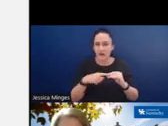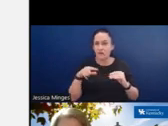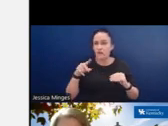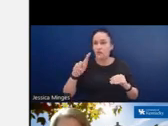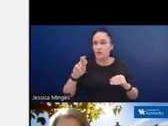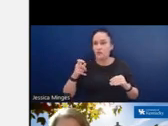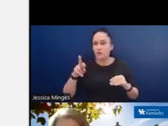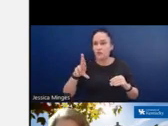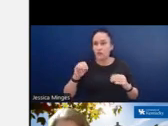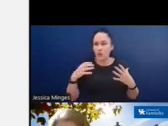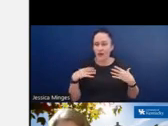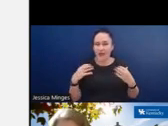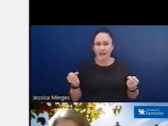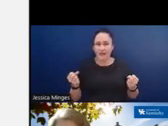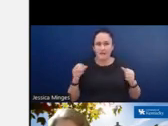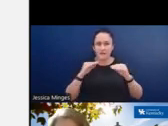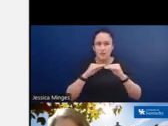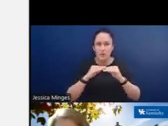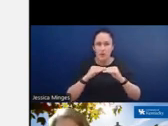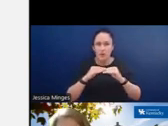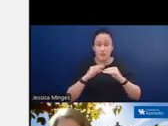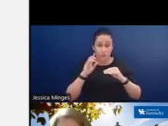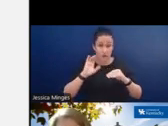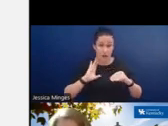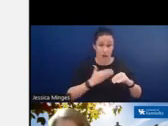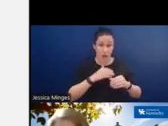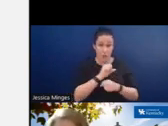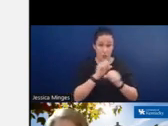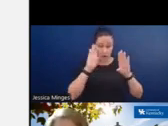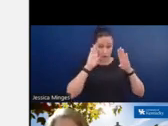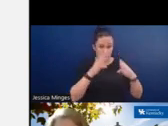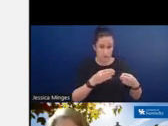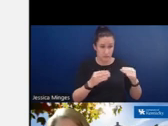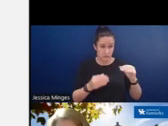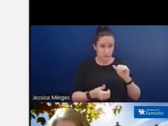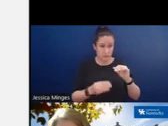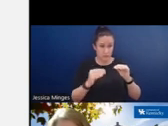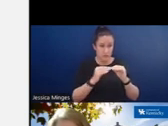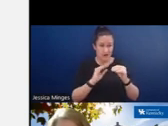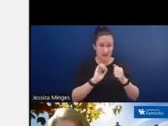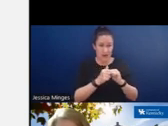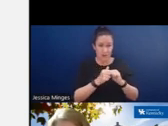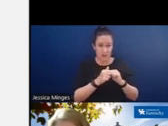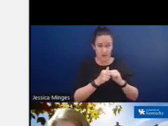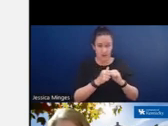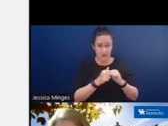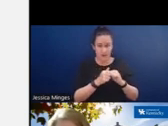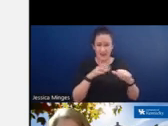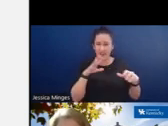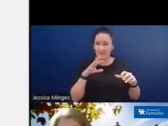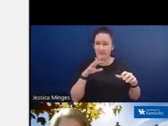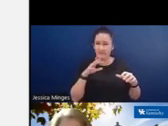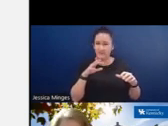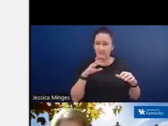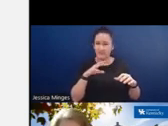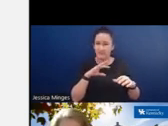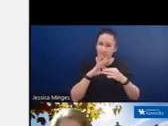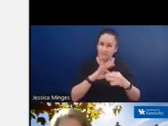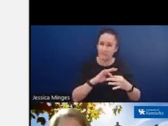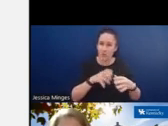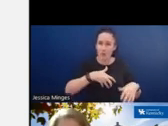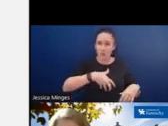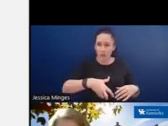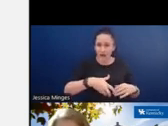being primarily for our work, we're talking about how it involves pregnancy and how you can have